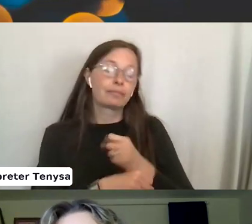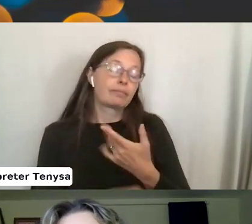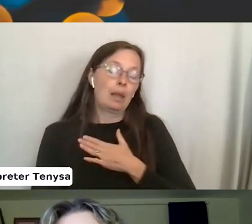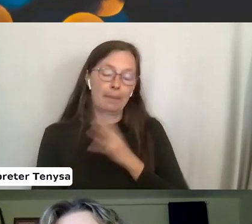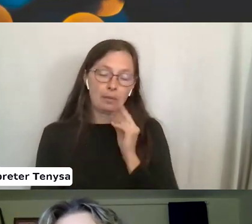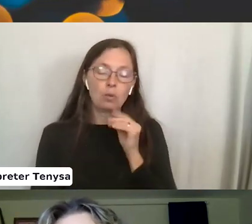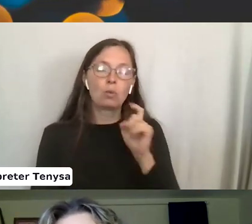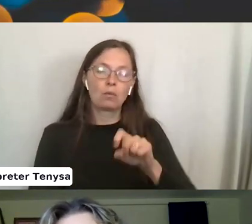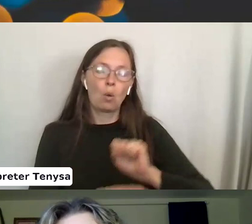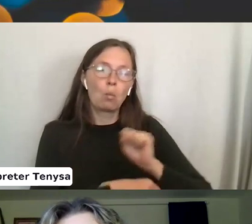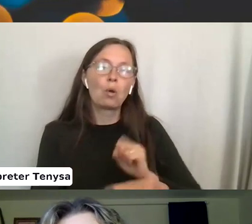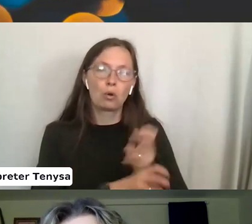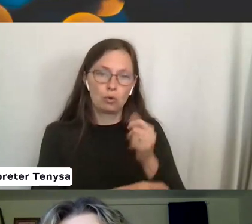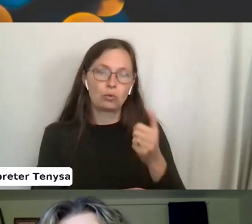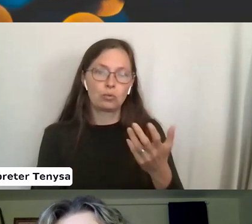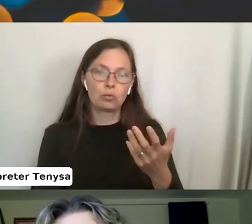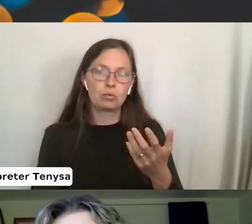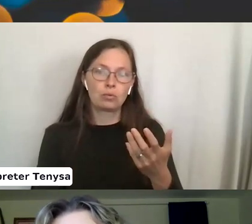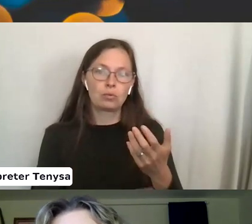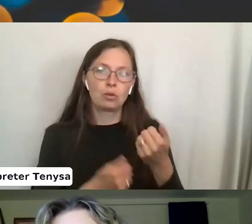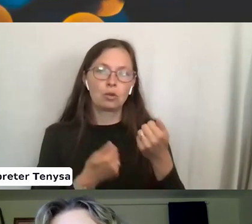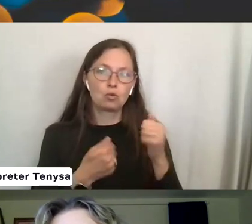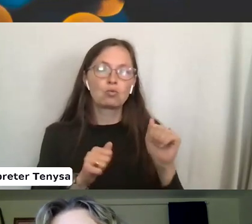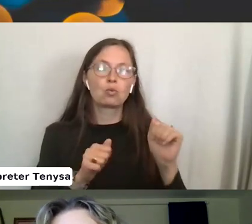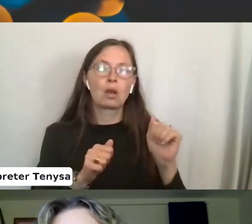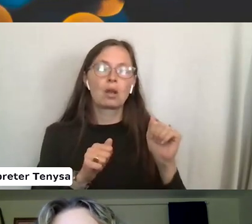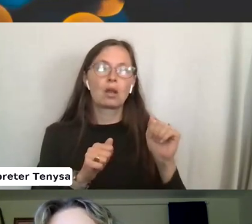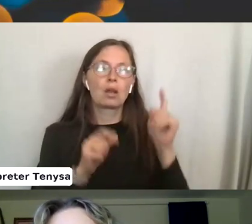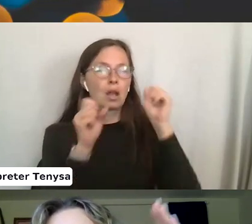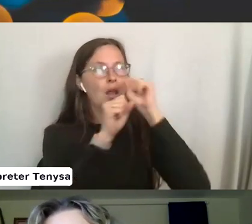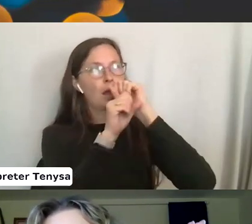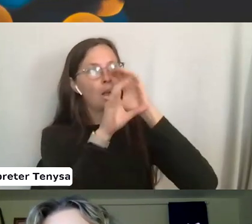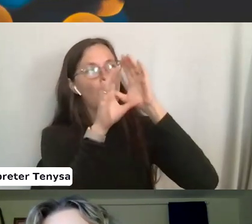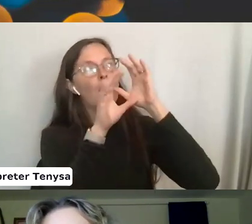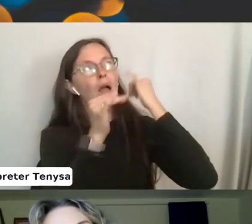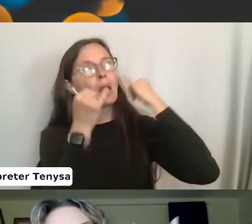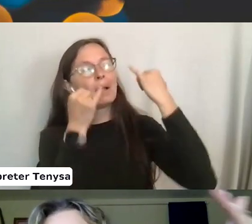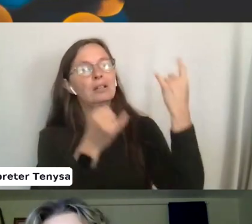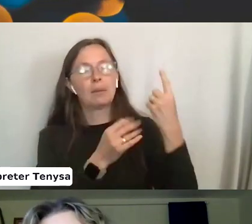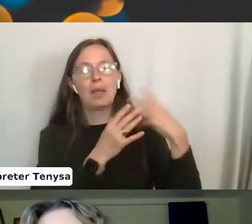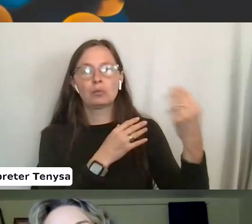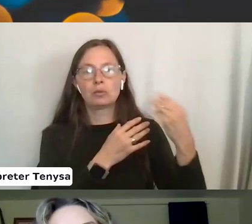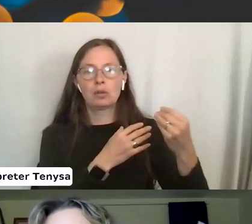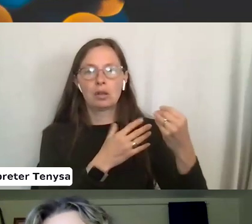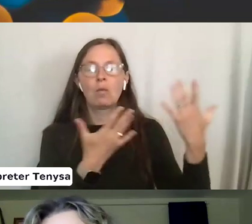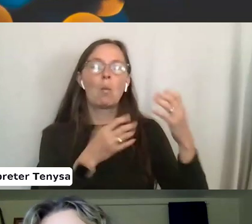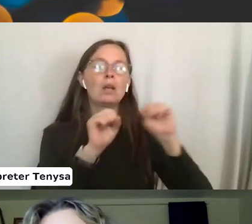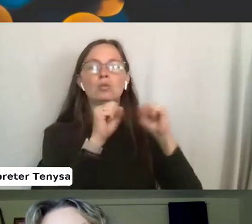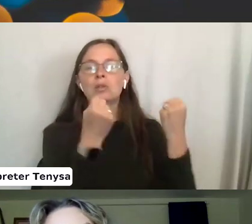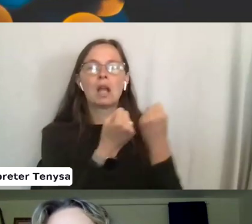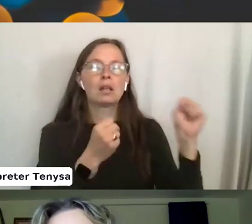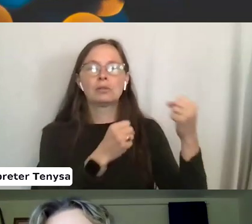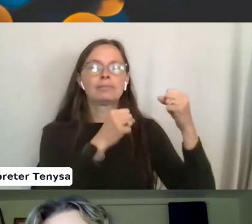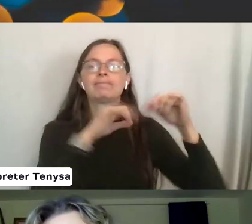experience, you have to work harder to try to picture something outside of what societal norms or